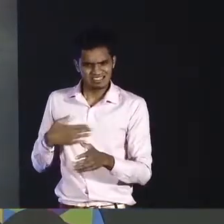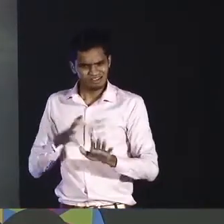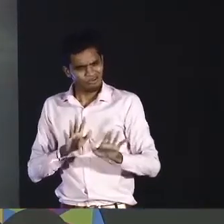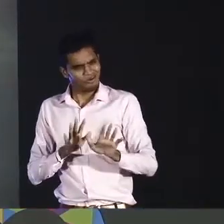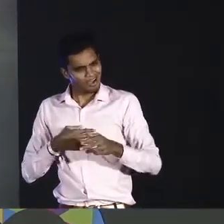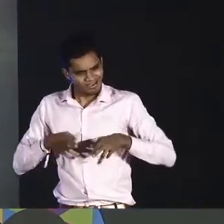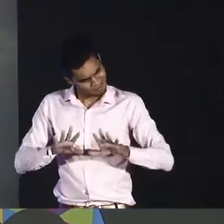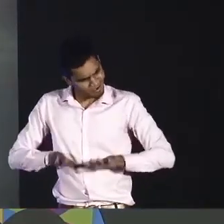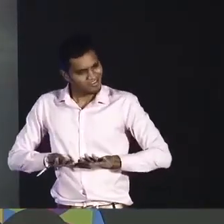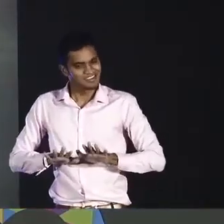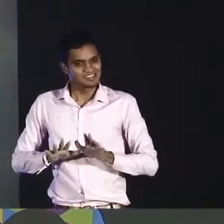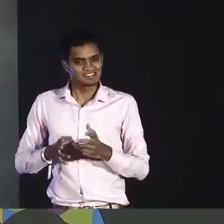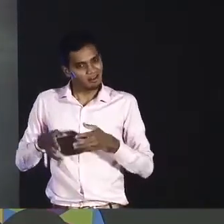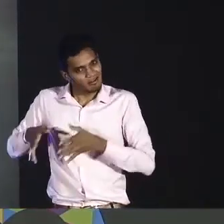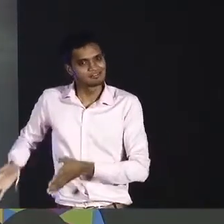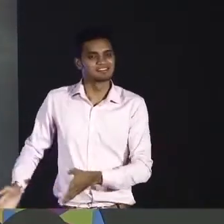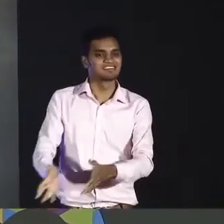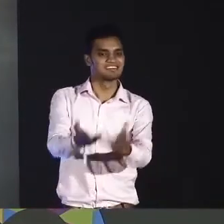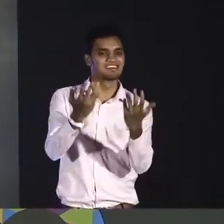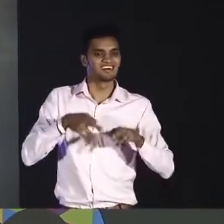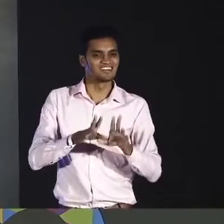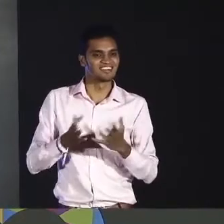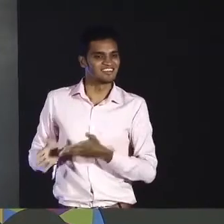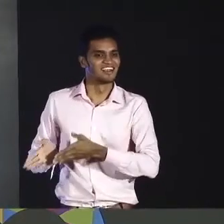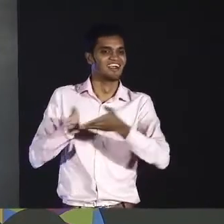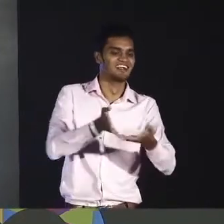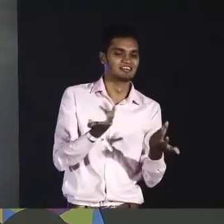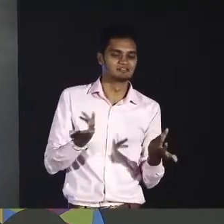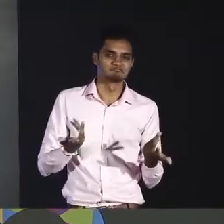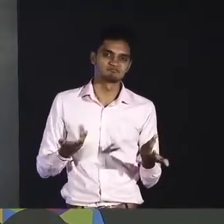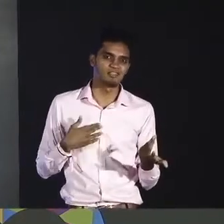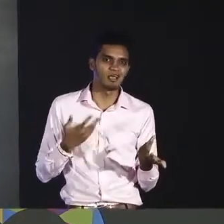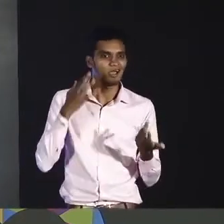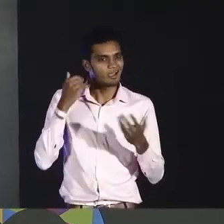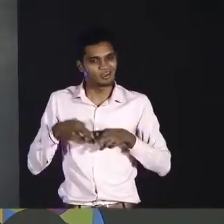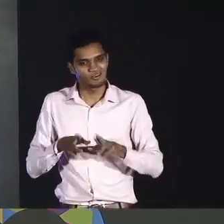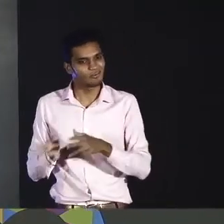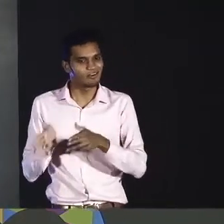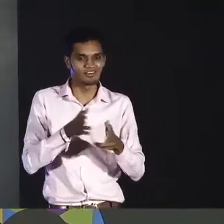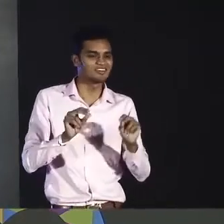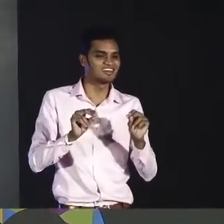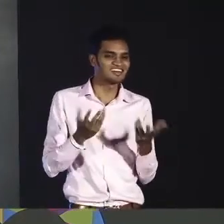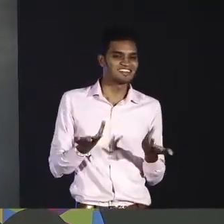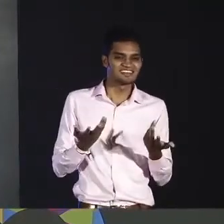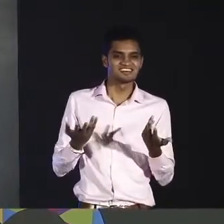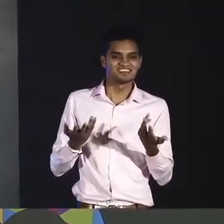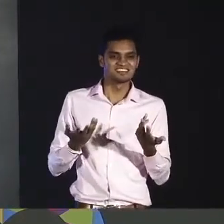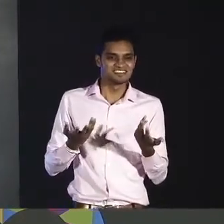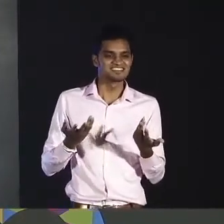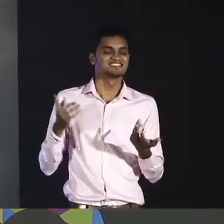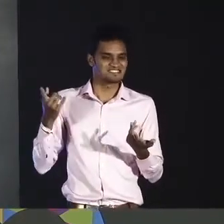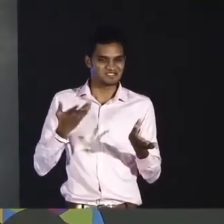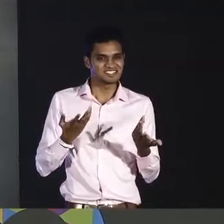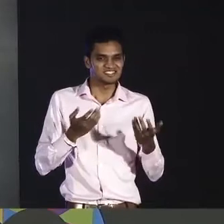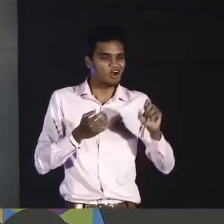side. And that poor girl, that white cane, the tip which she had actually blew off. Correct. If that man hadn't made an assumption, he